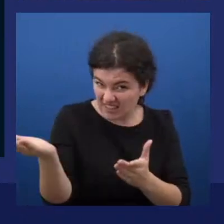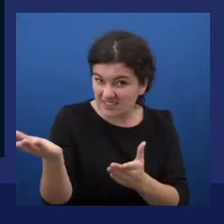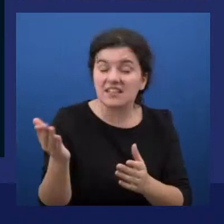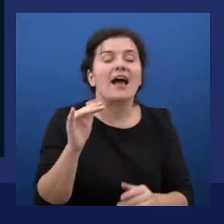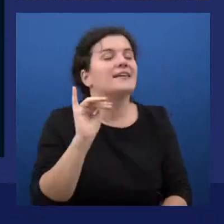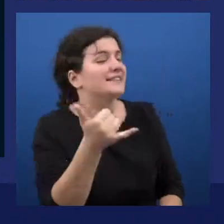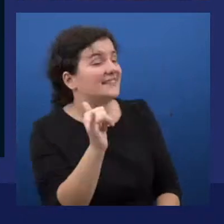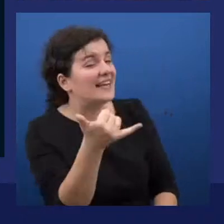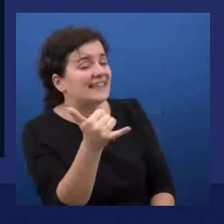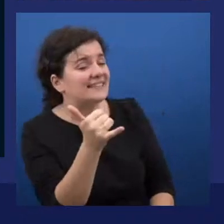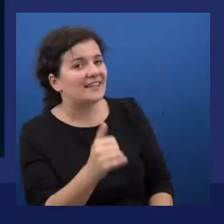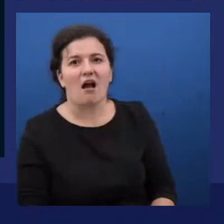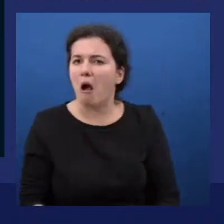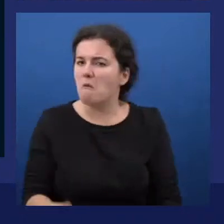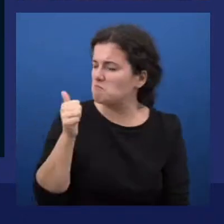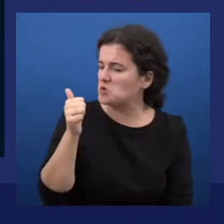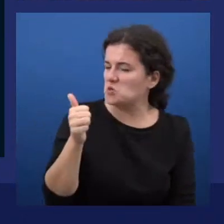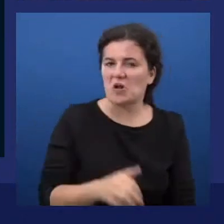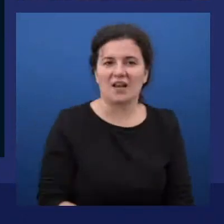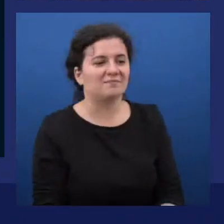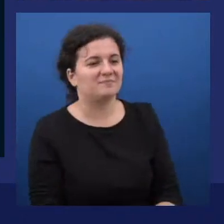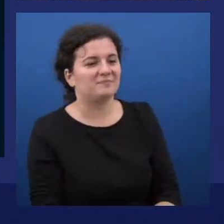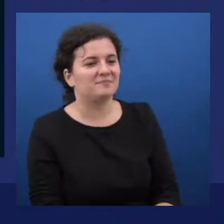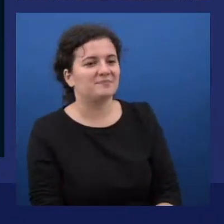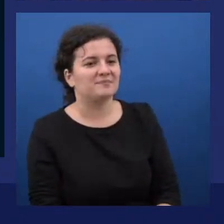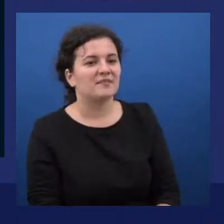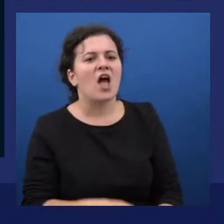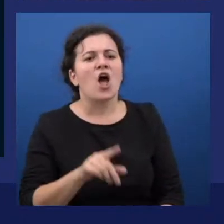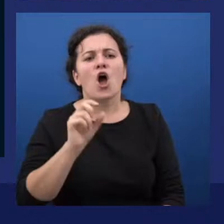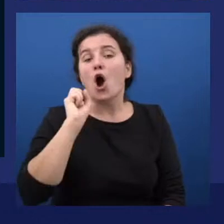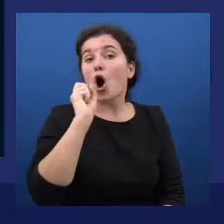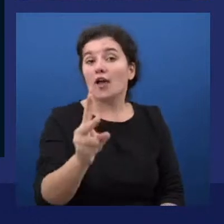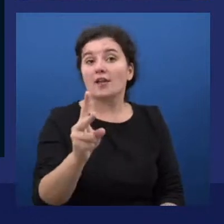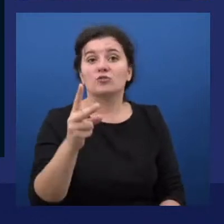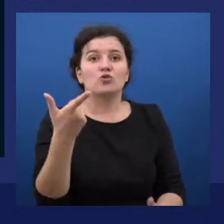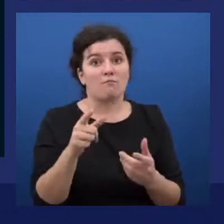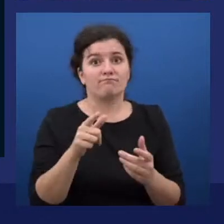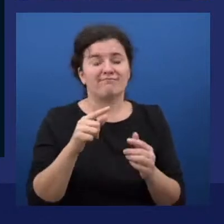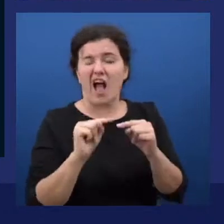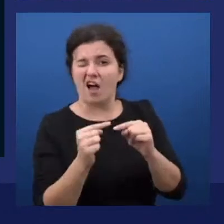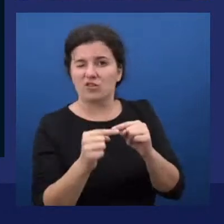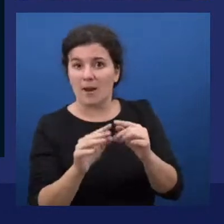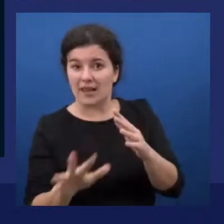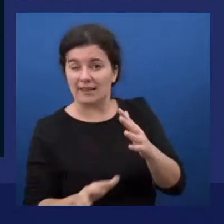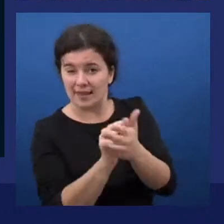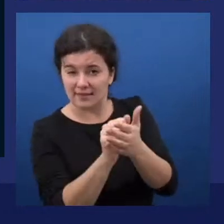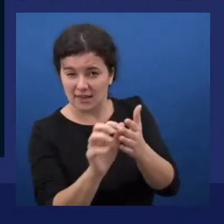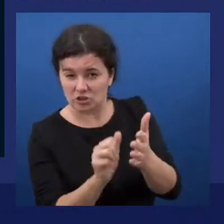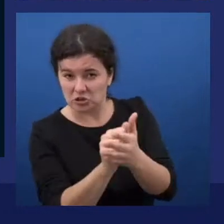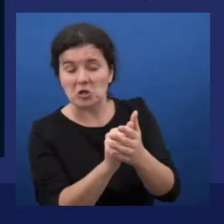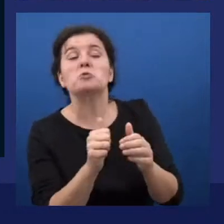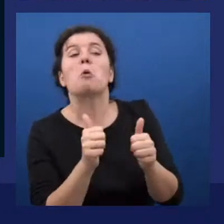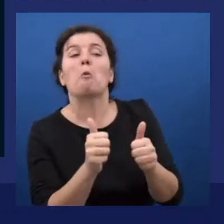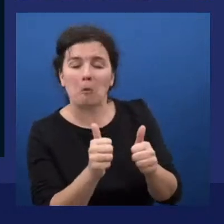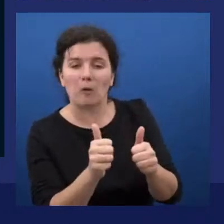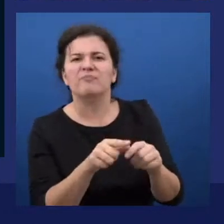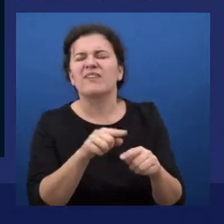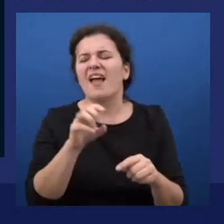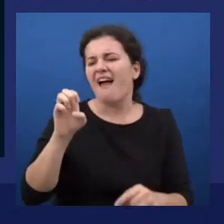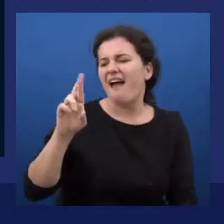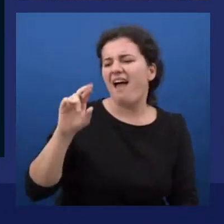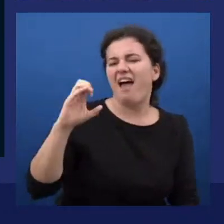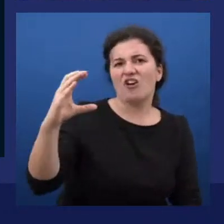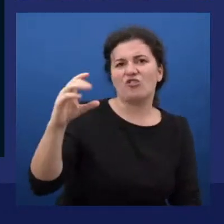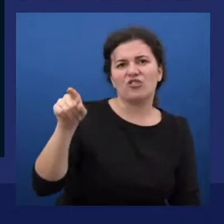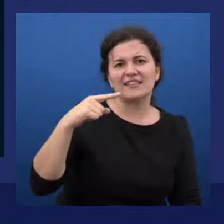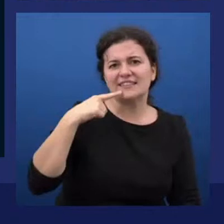what other options do I have once I have this anomaly detection? I've heard Eric talk about the metrics advisor.